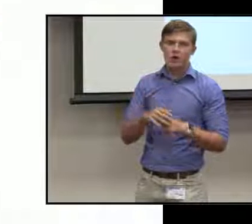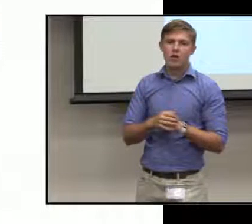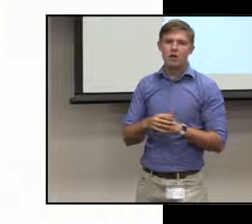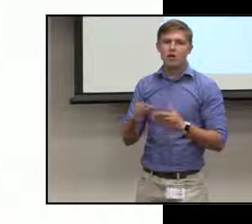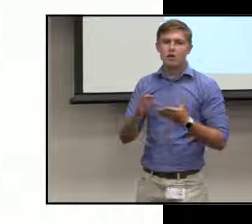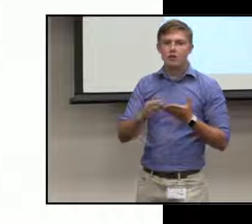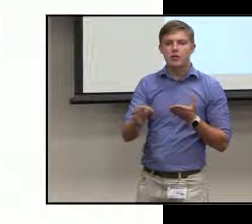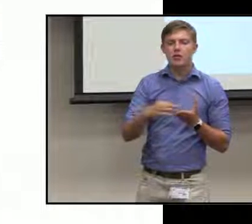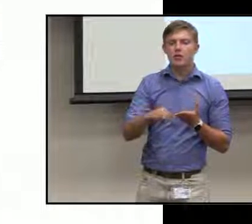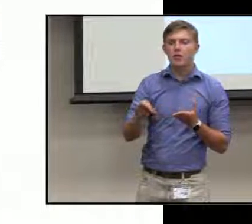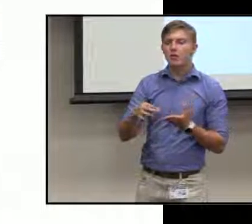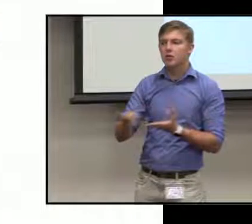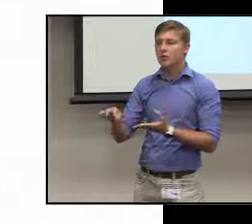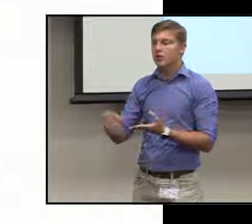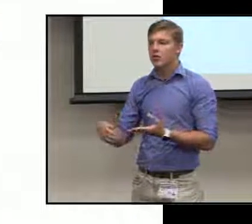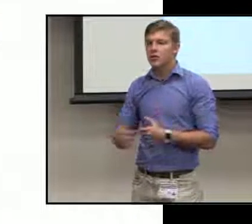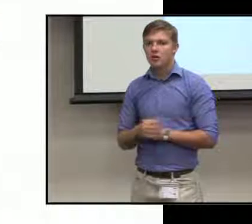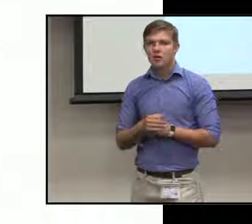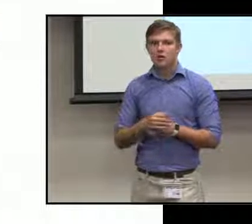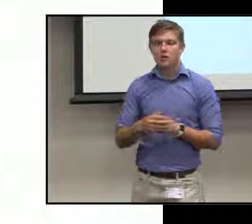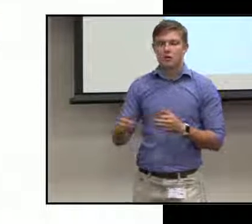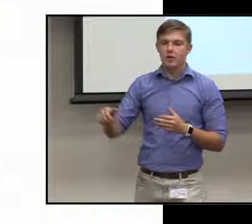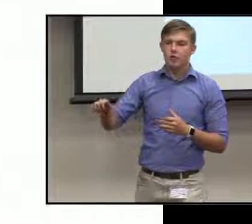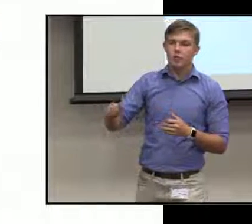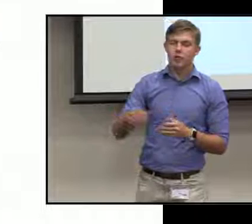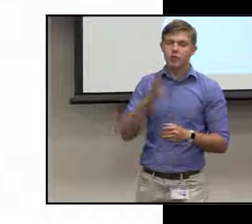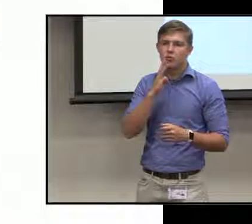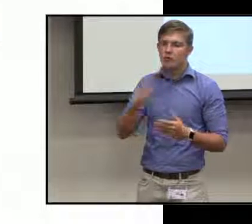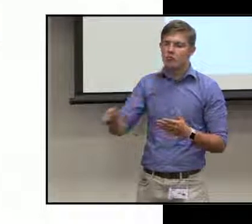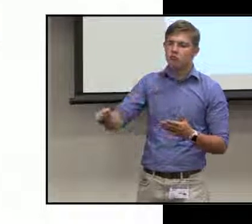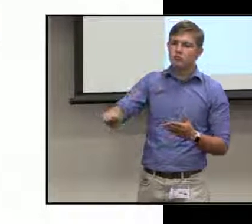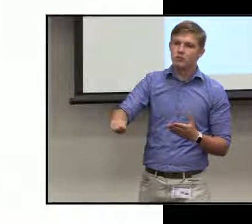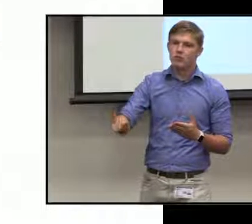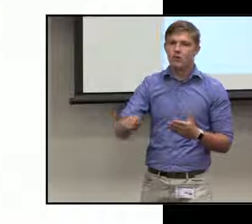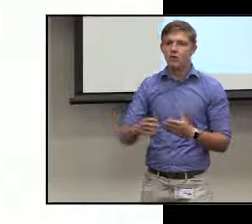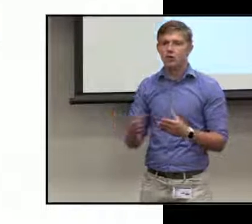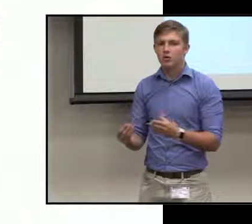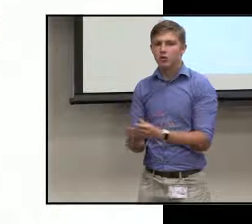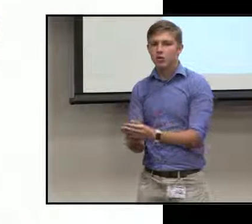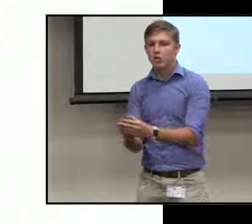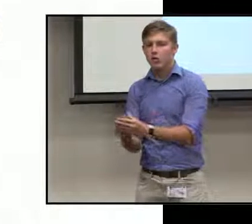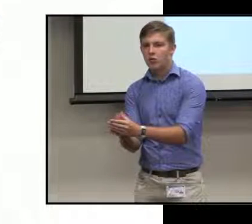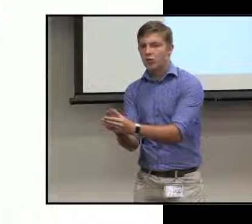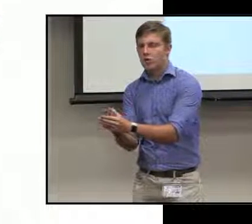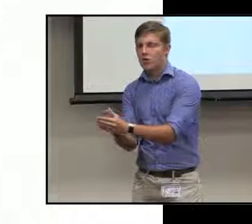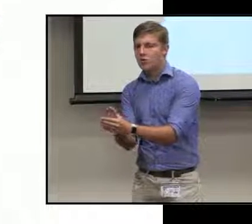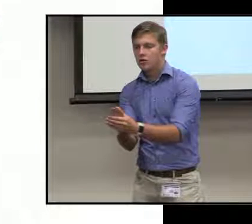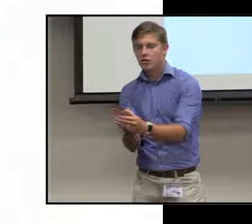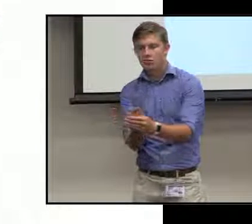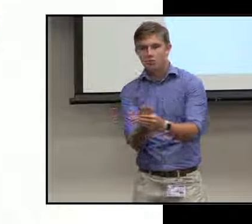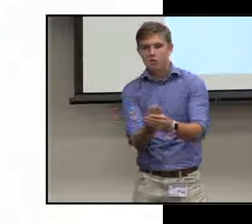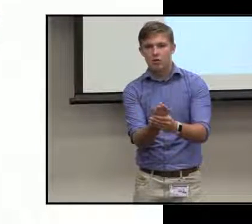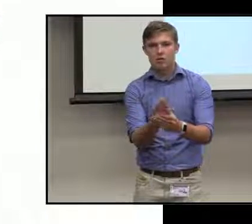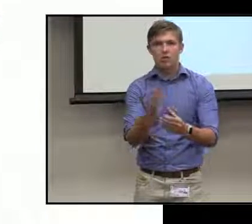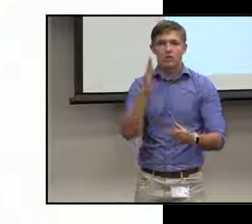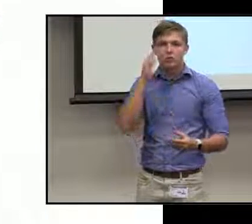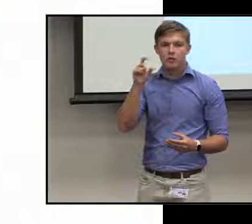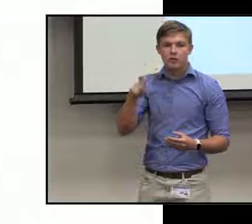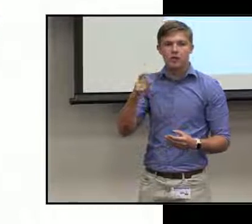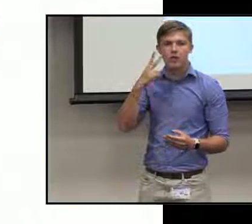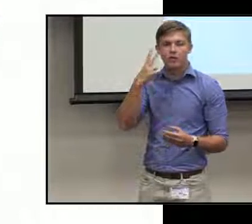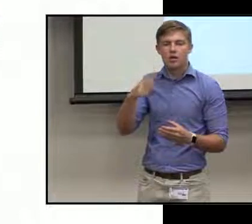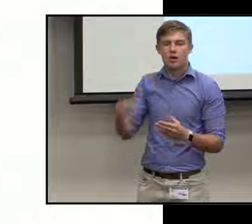sowing stages. We're in the watering stages. And we're going to have to see it that way. We're going to have to look at it from the long-term point of view. And by the